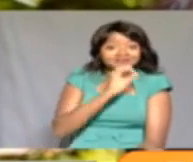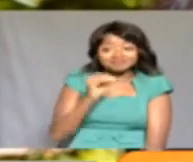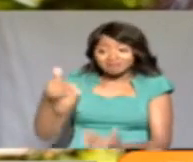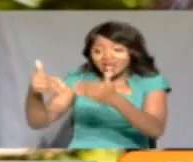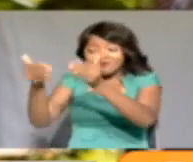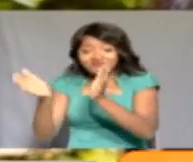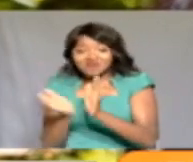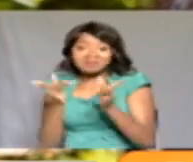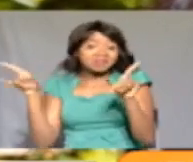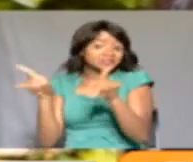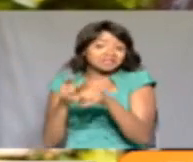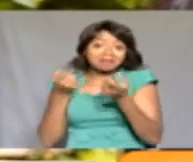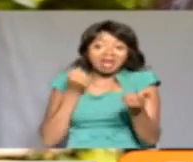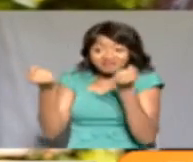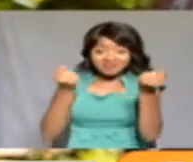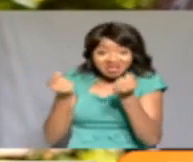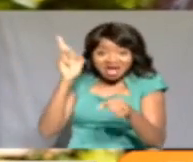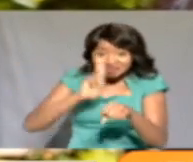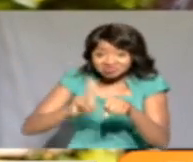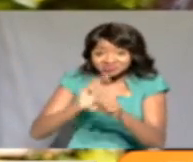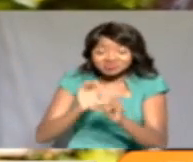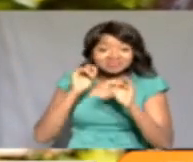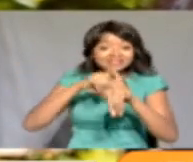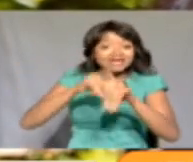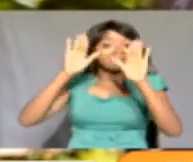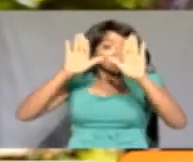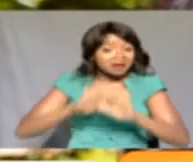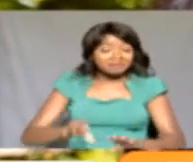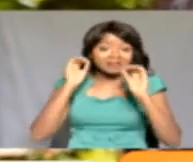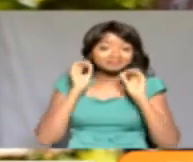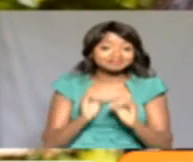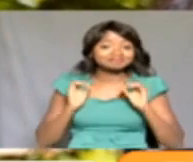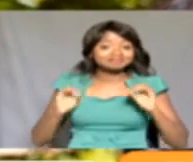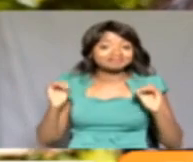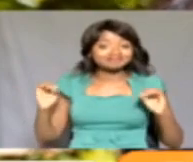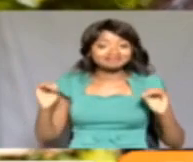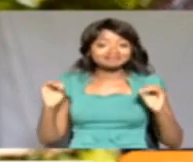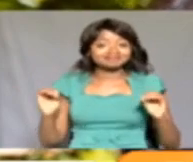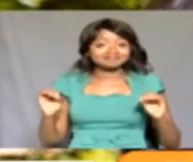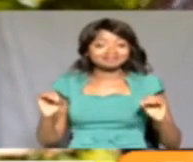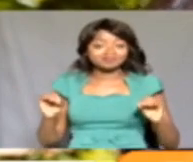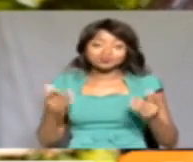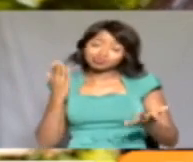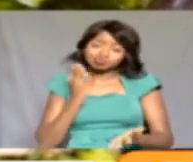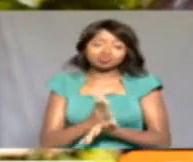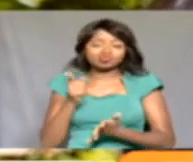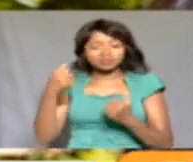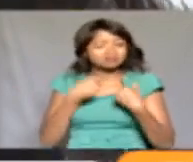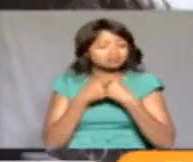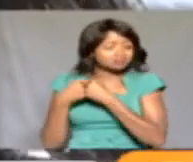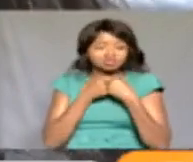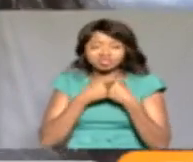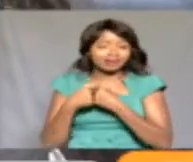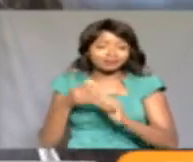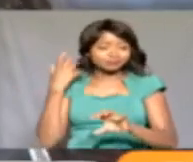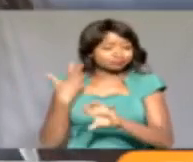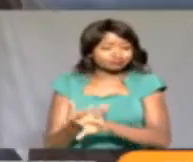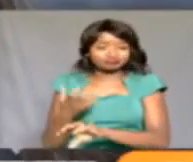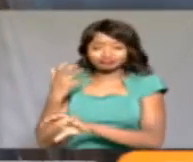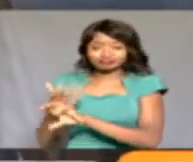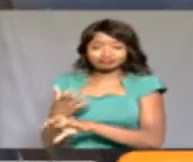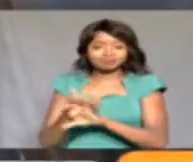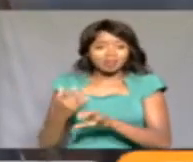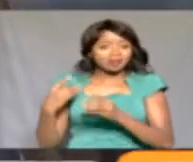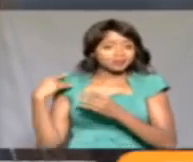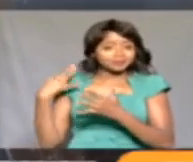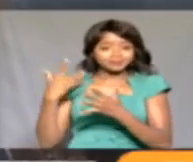you do not have even a vehicle to use during campaigns. So it was somehow difficult all the way